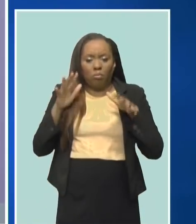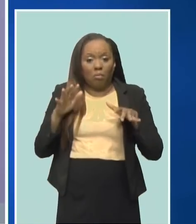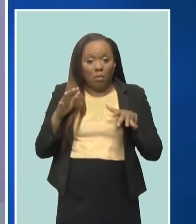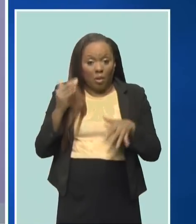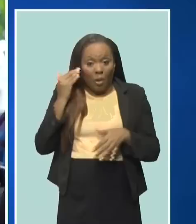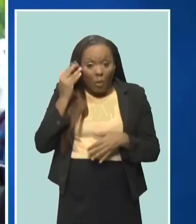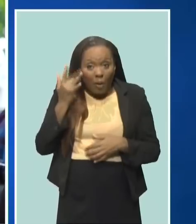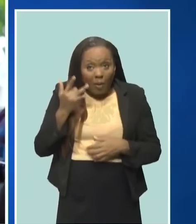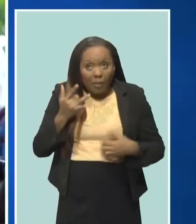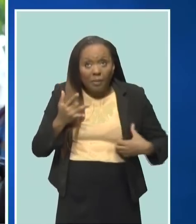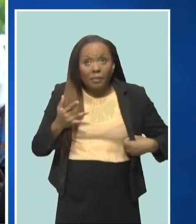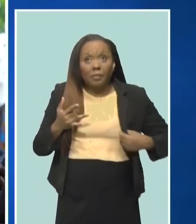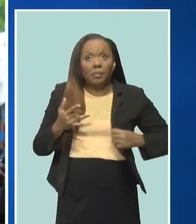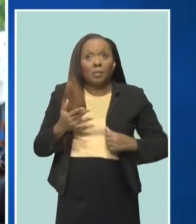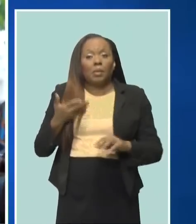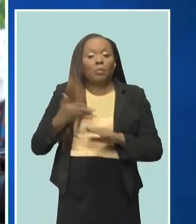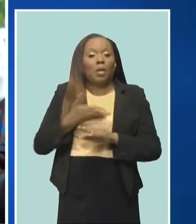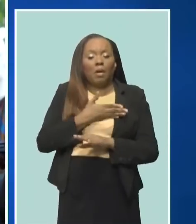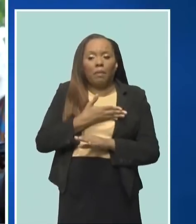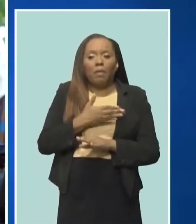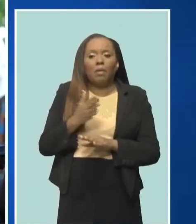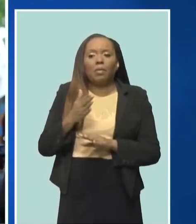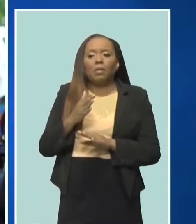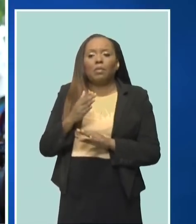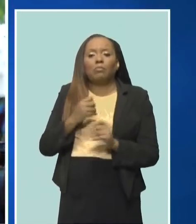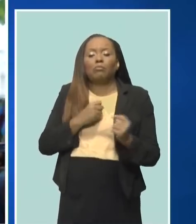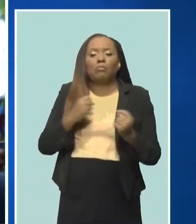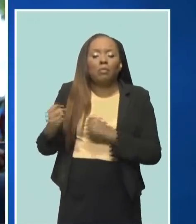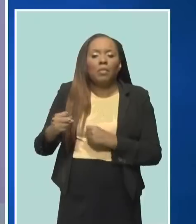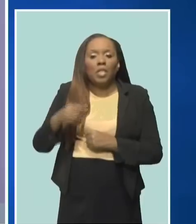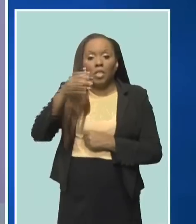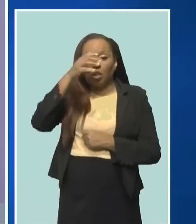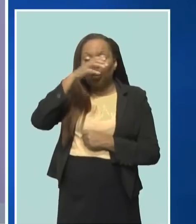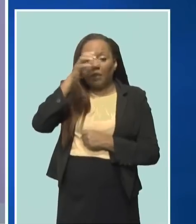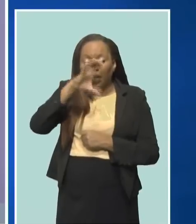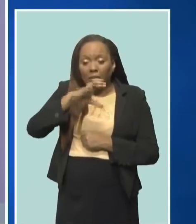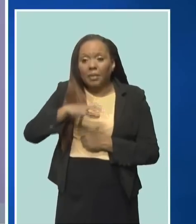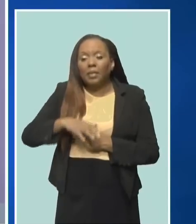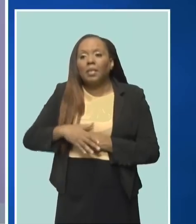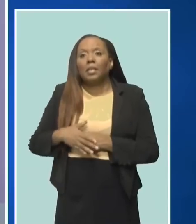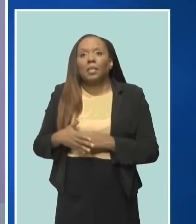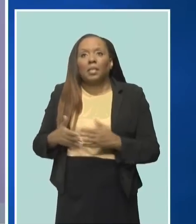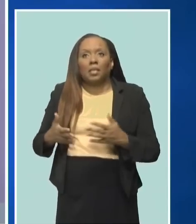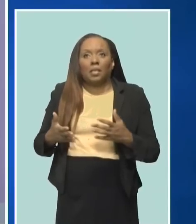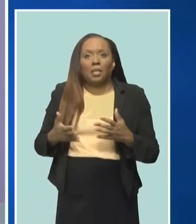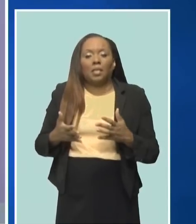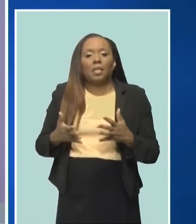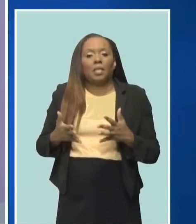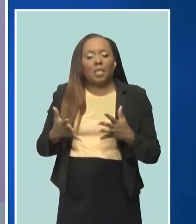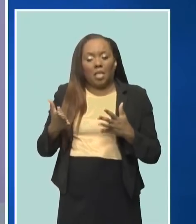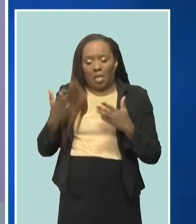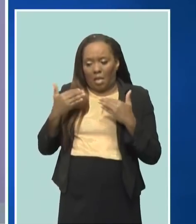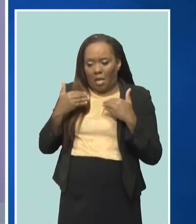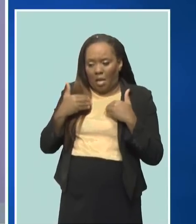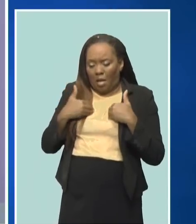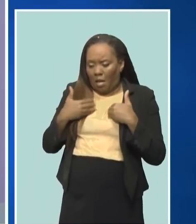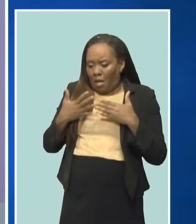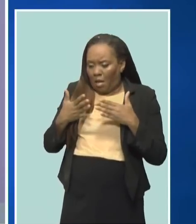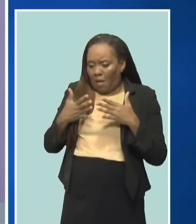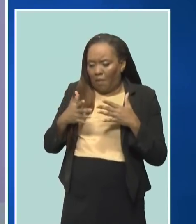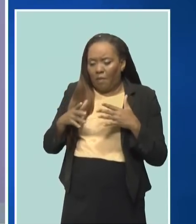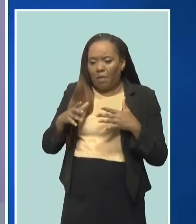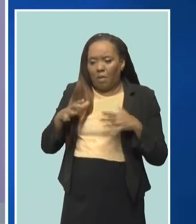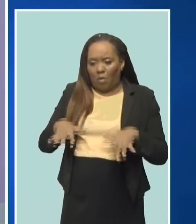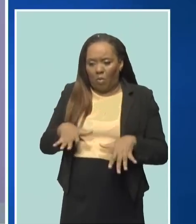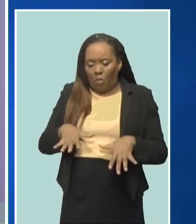pump house, by Shafet, there's a grate that's supposed to catch stuff before it goes in the pump house. That